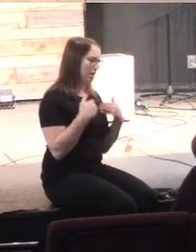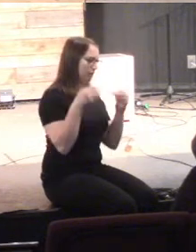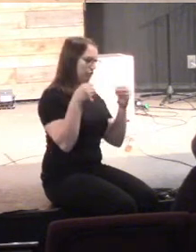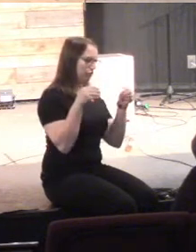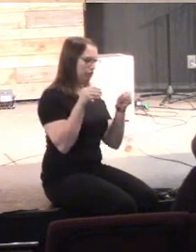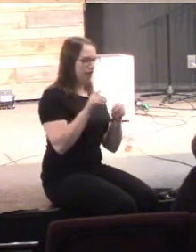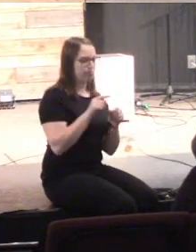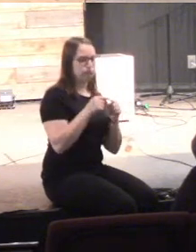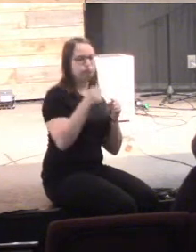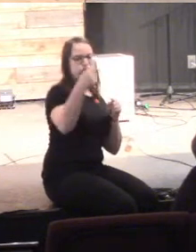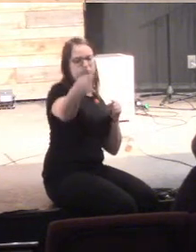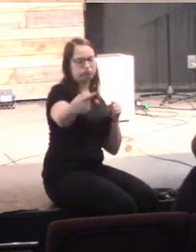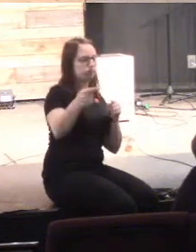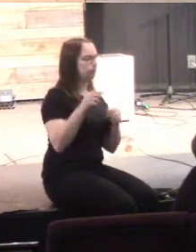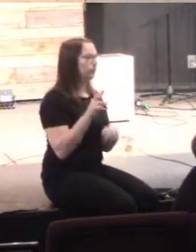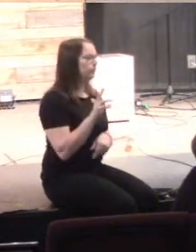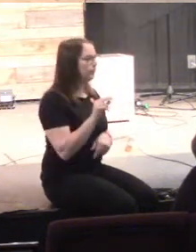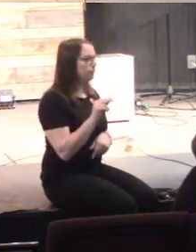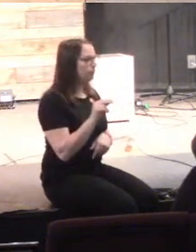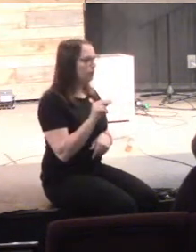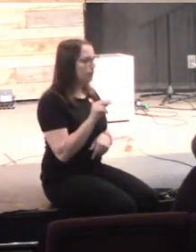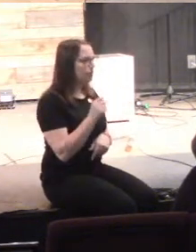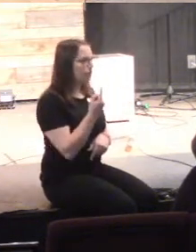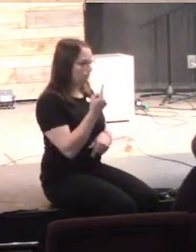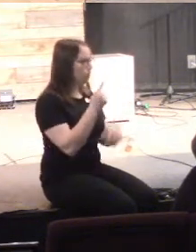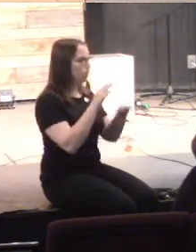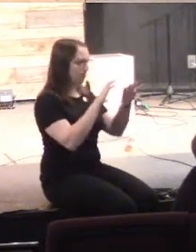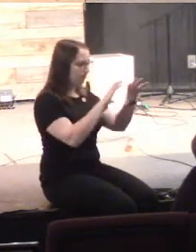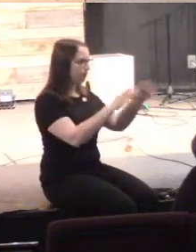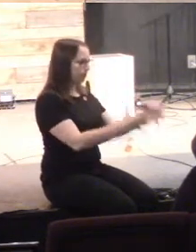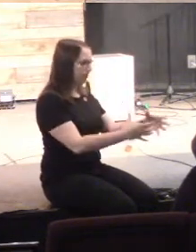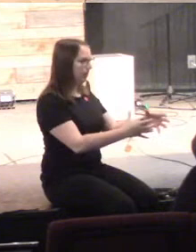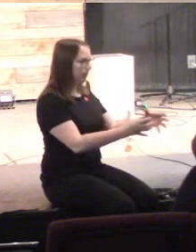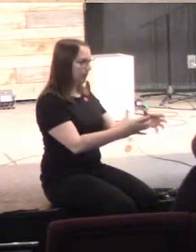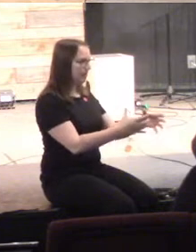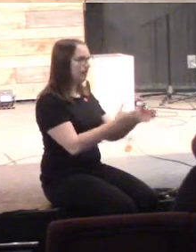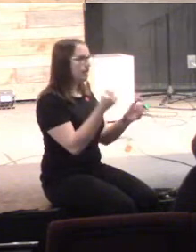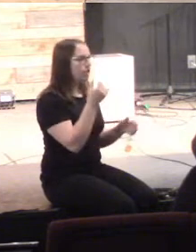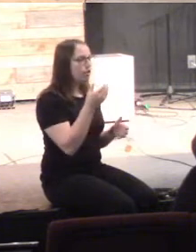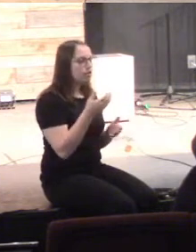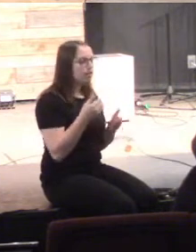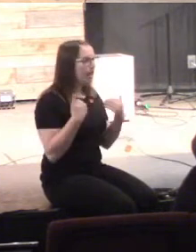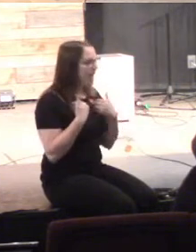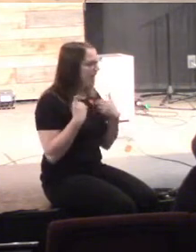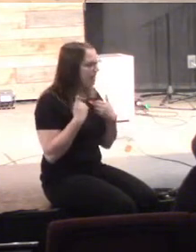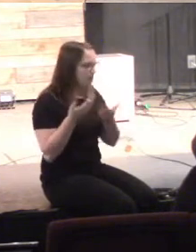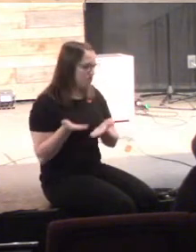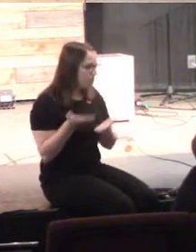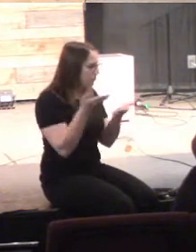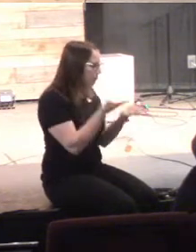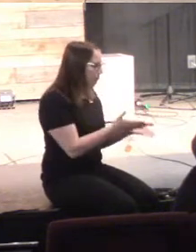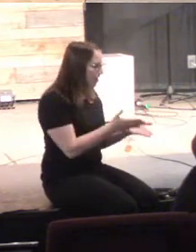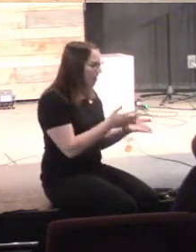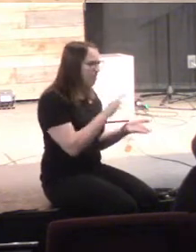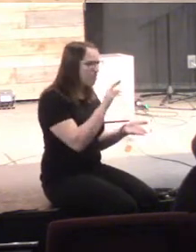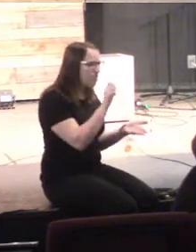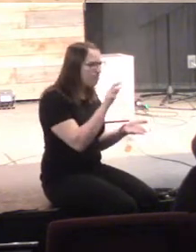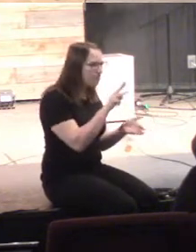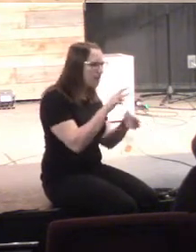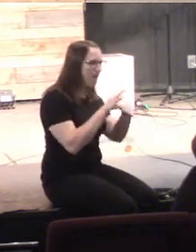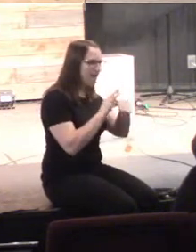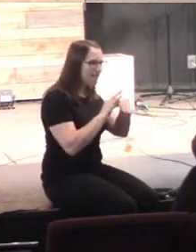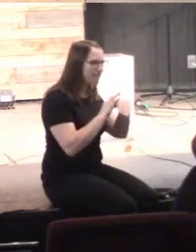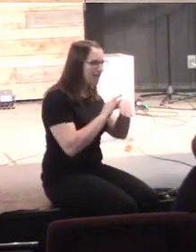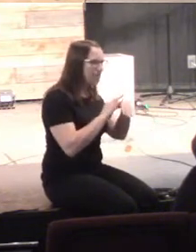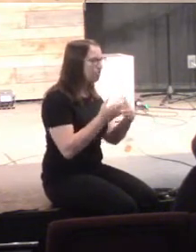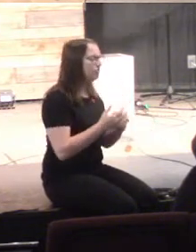place. And a tannery, you brought in the animals and the raw flesh and you scrape